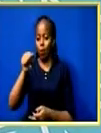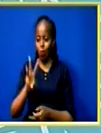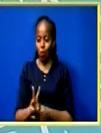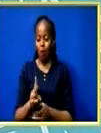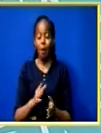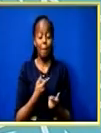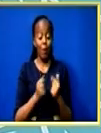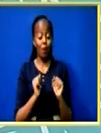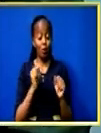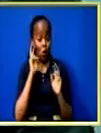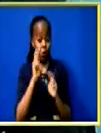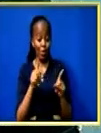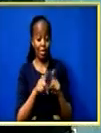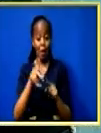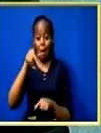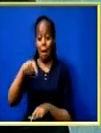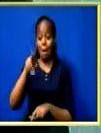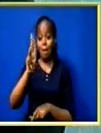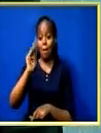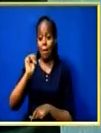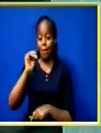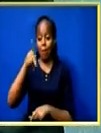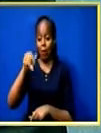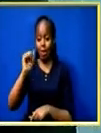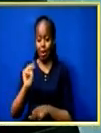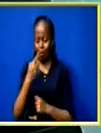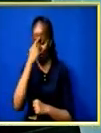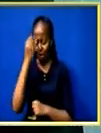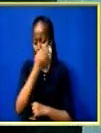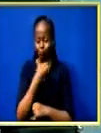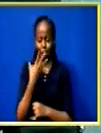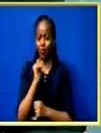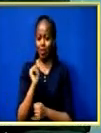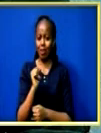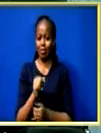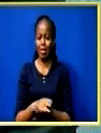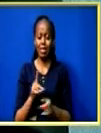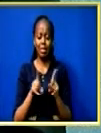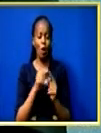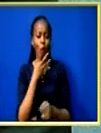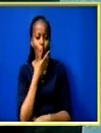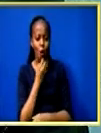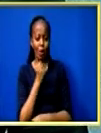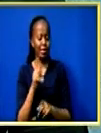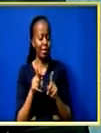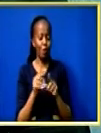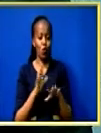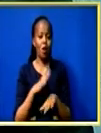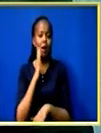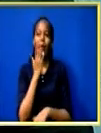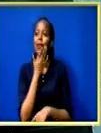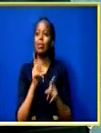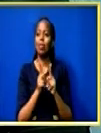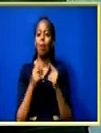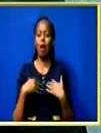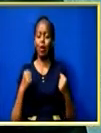don't. But I can look like a pumpkin, even because pumpkins are pretty. Oh. Yes, they're cute. They're orange, and orange is my favorite and they color. They have a